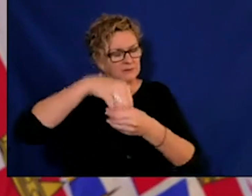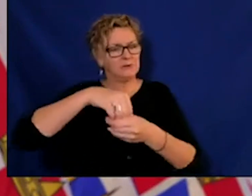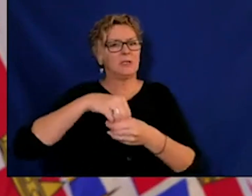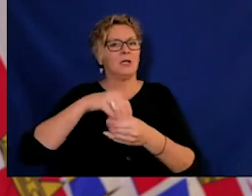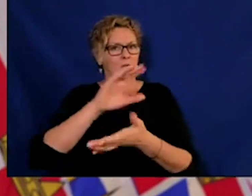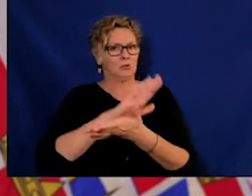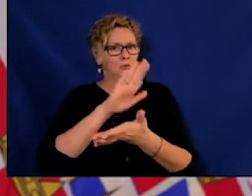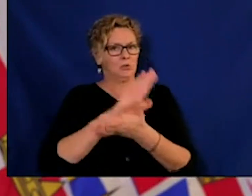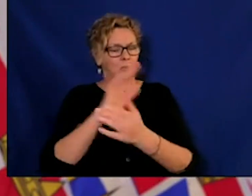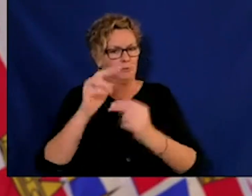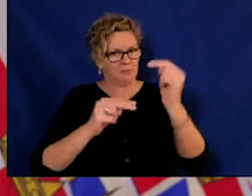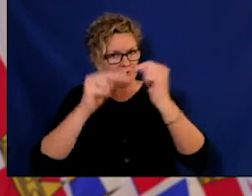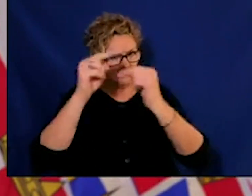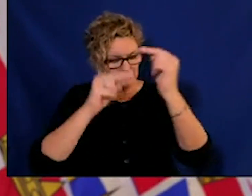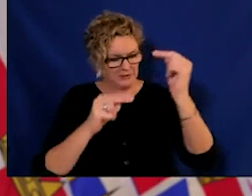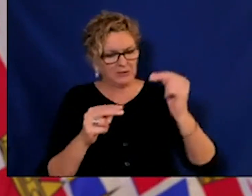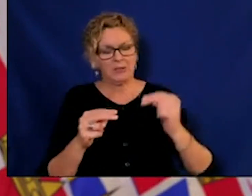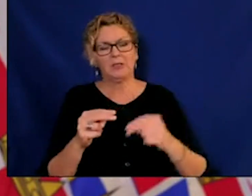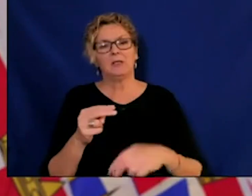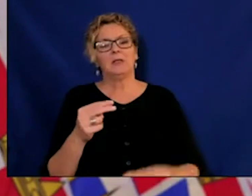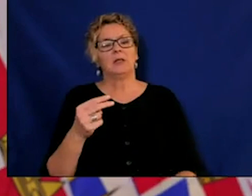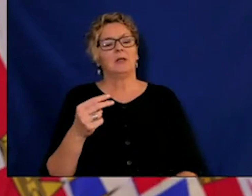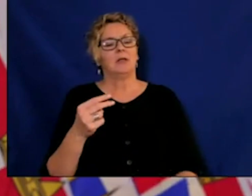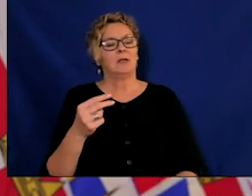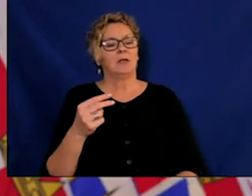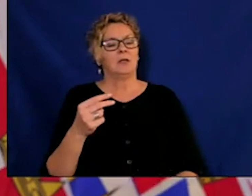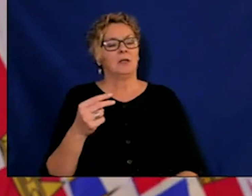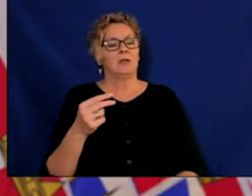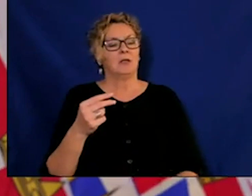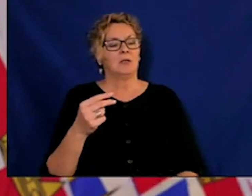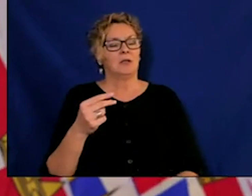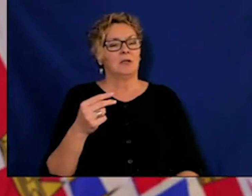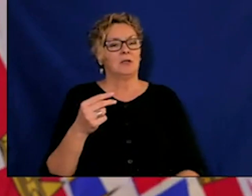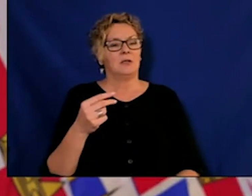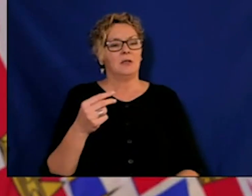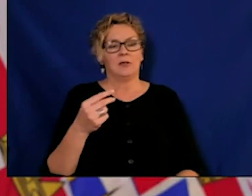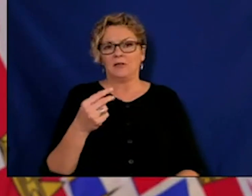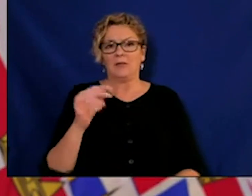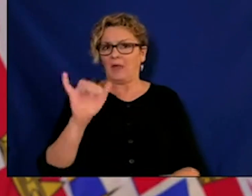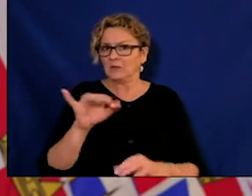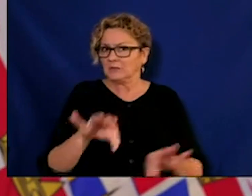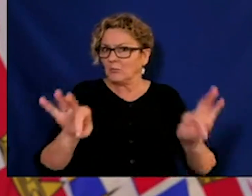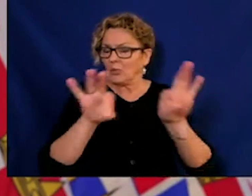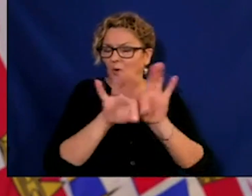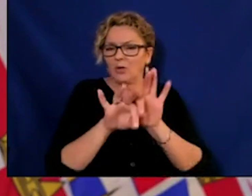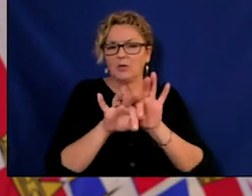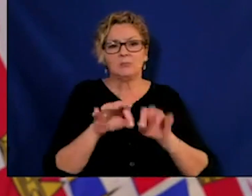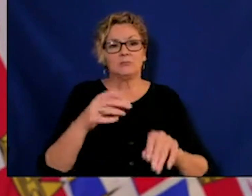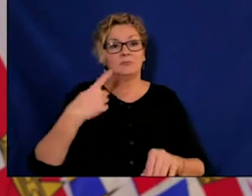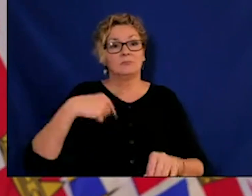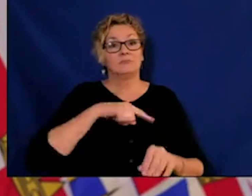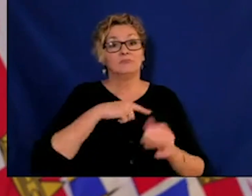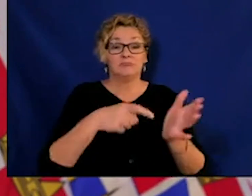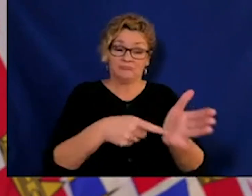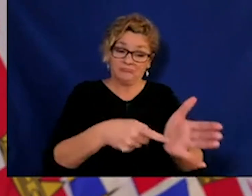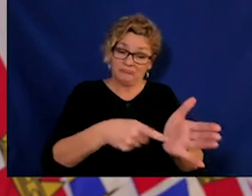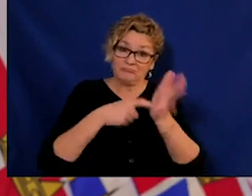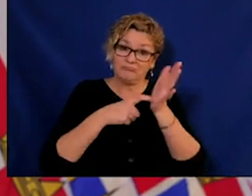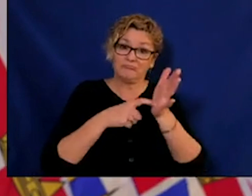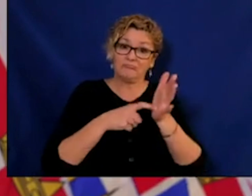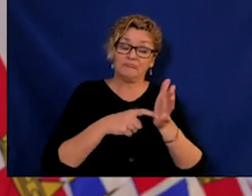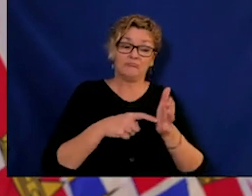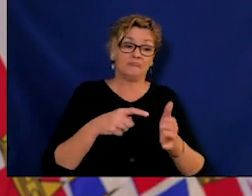have, as you know, over and over again, reinforced that that is important, particularly in those areas where people are